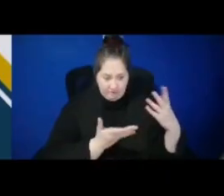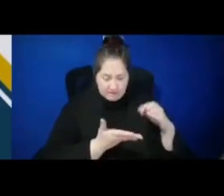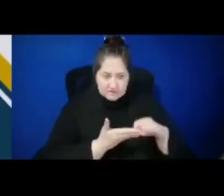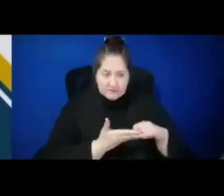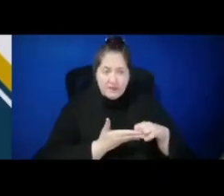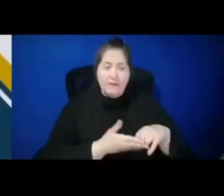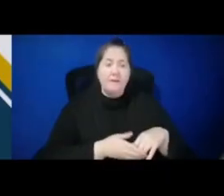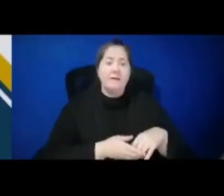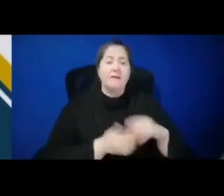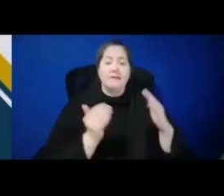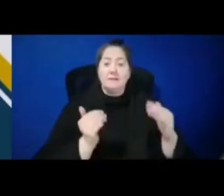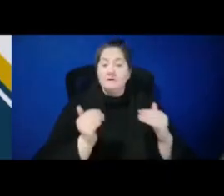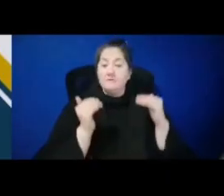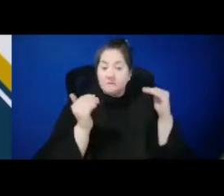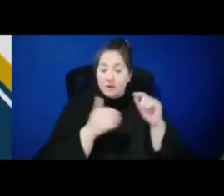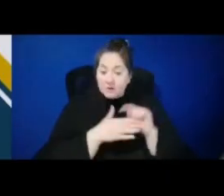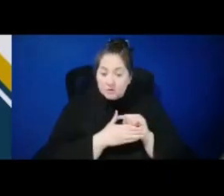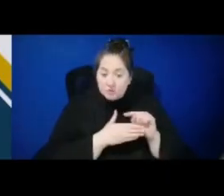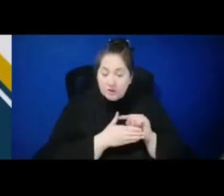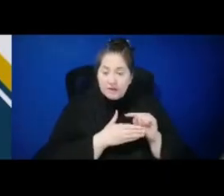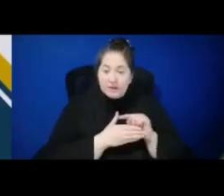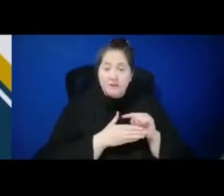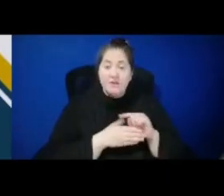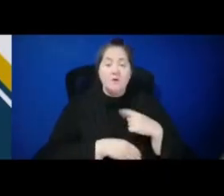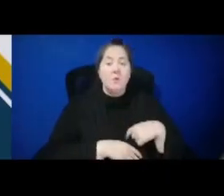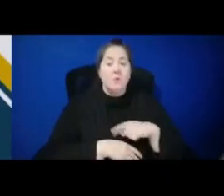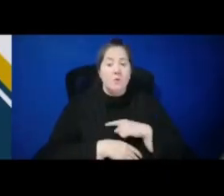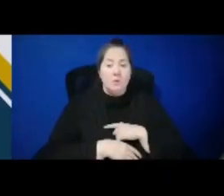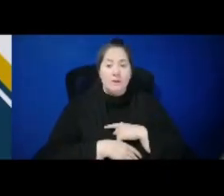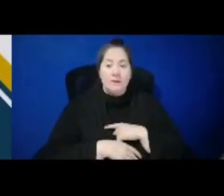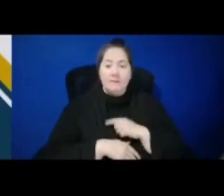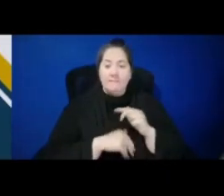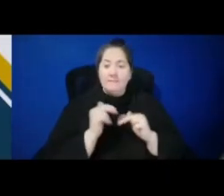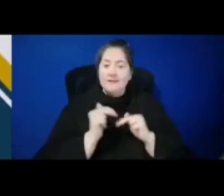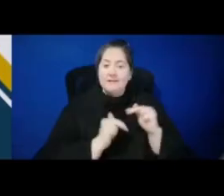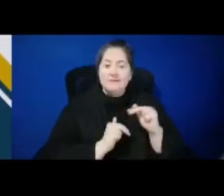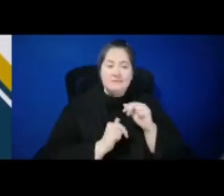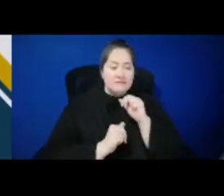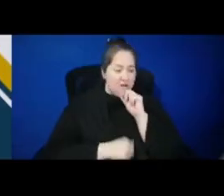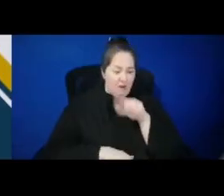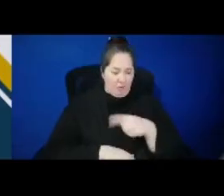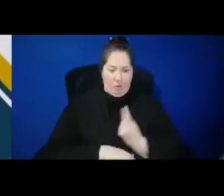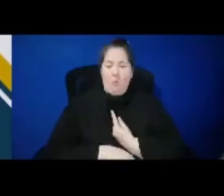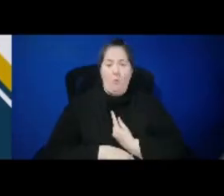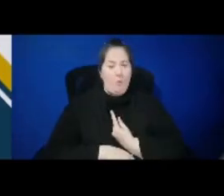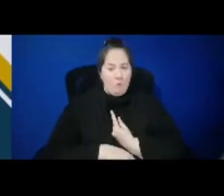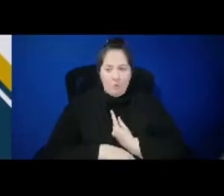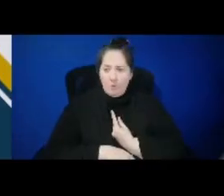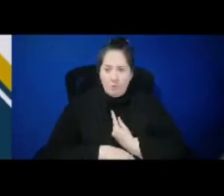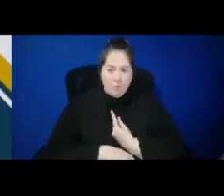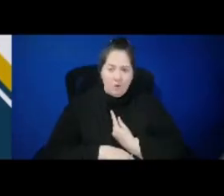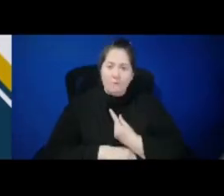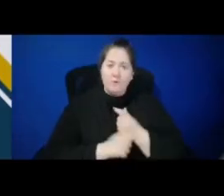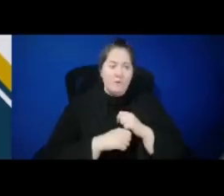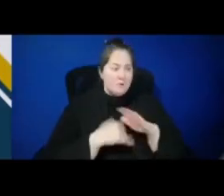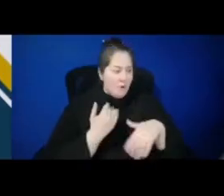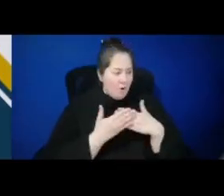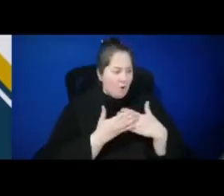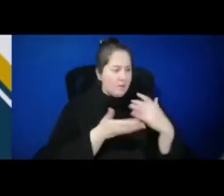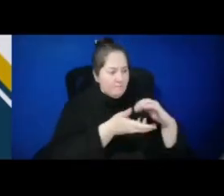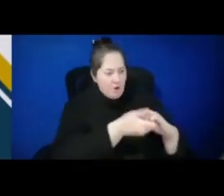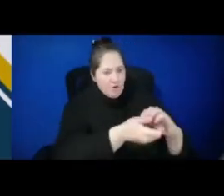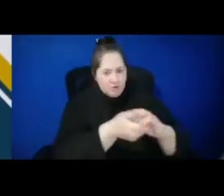And then this advanced training, which we built not in a silo or not in a vacuum, but with all these